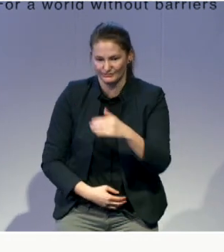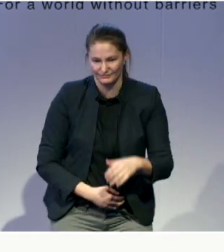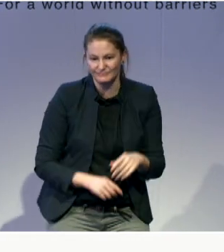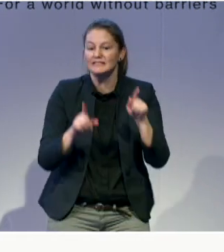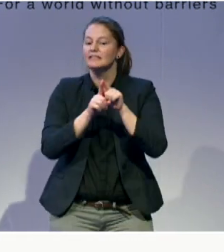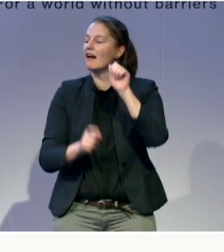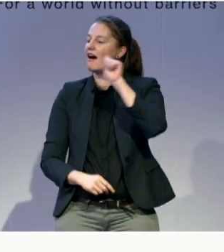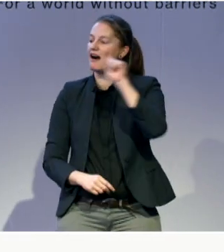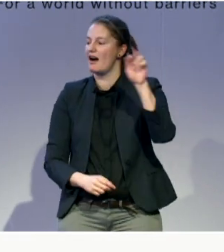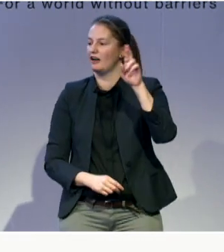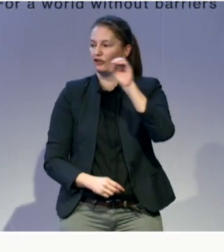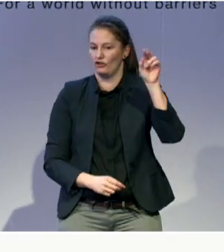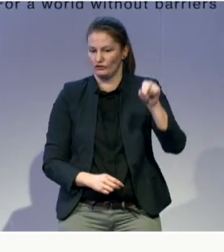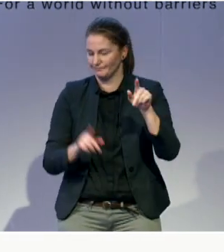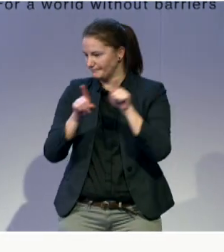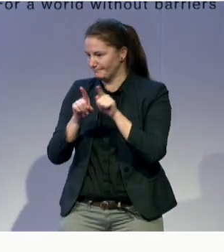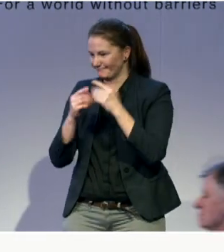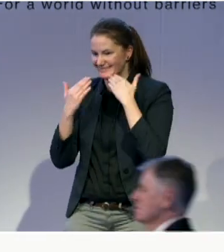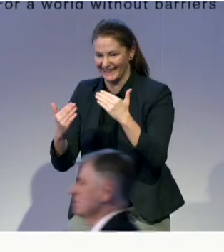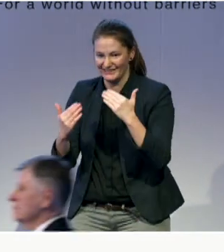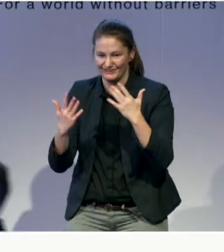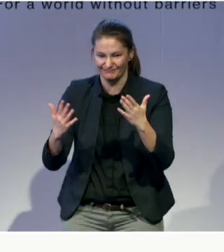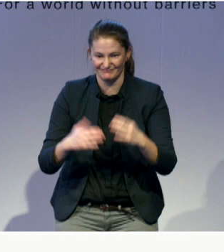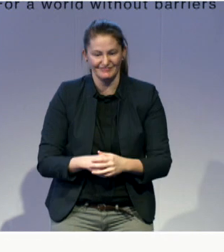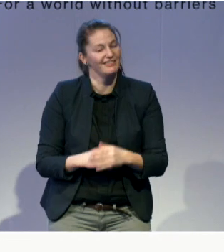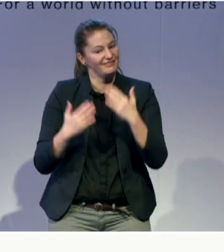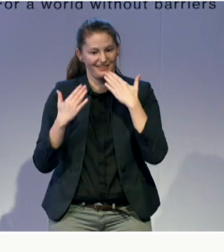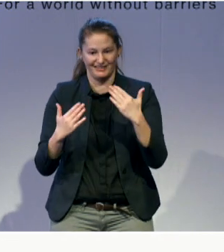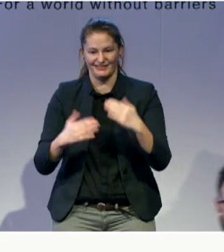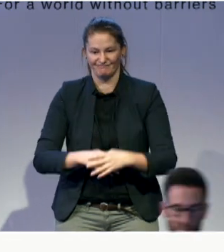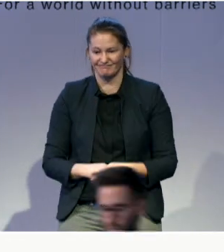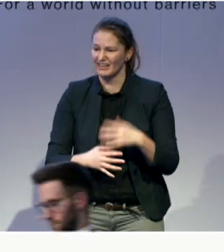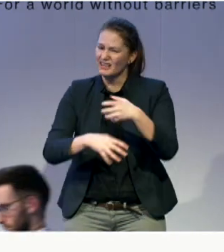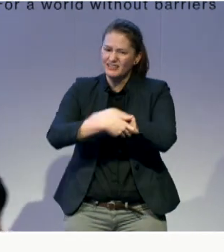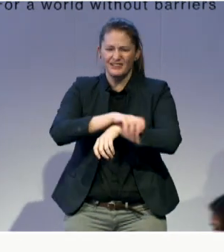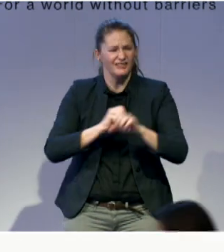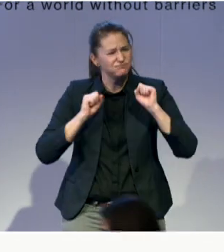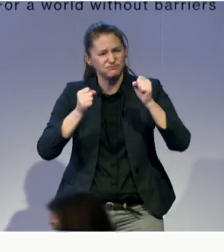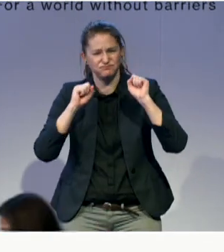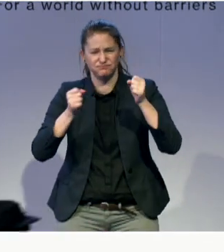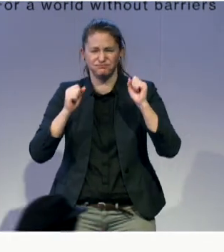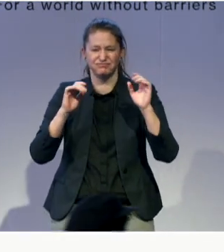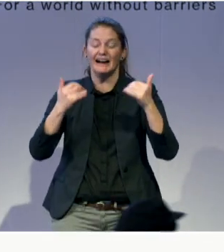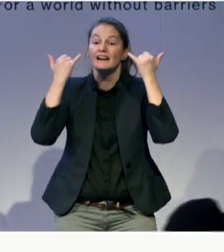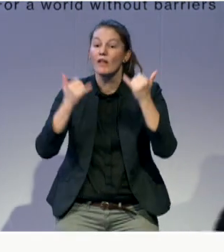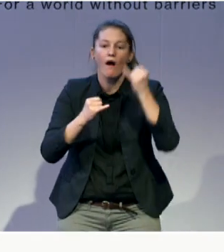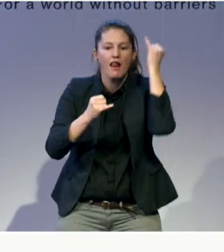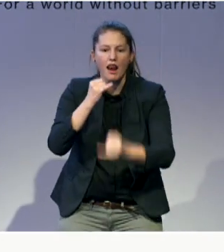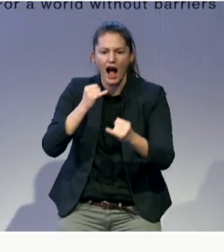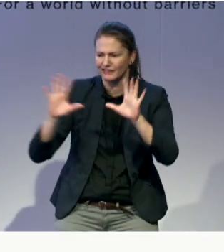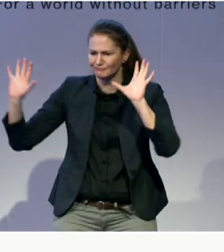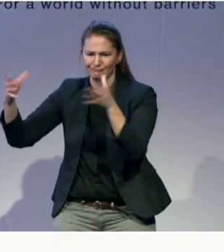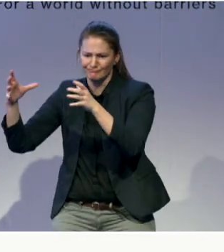Thank you, guys. Okay, are we ready to go for our final awardees? Ready to rock and roll,